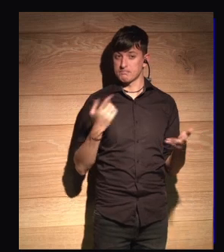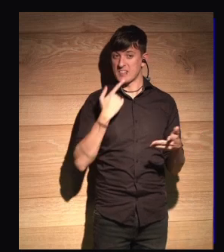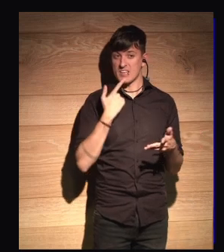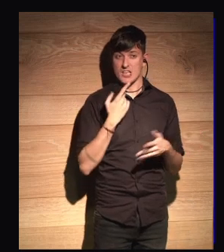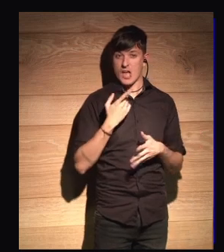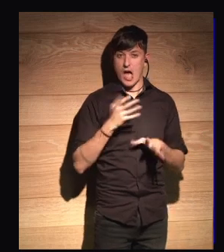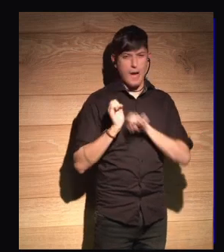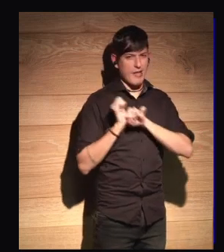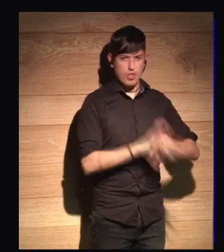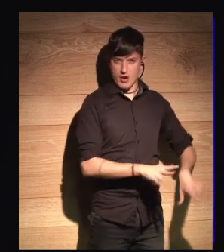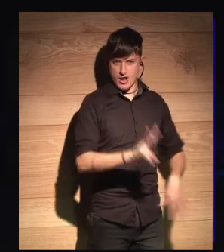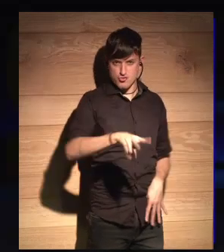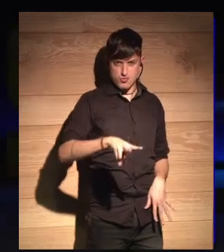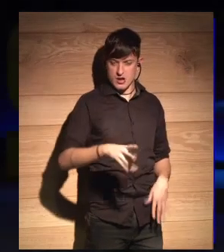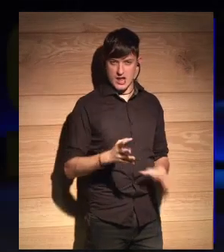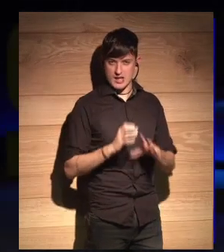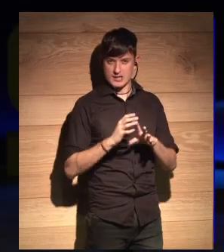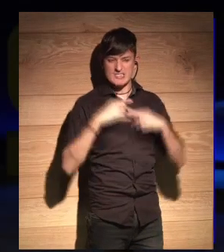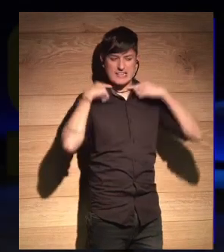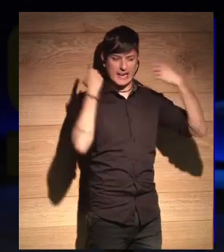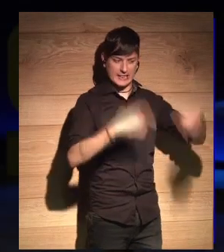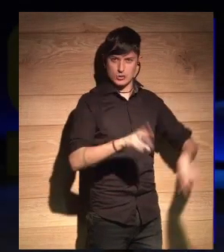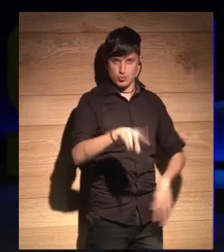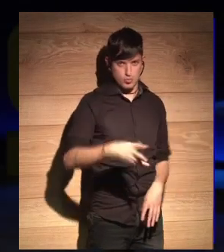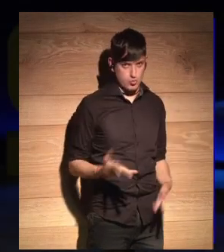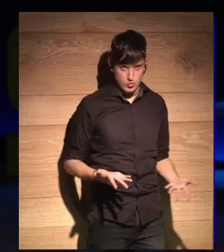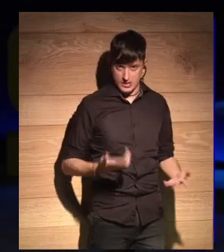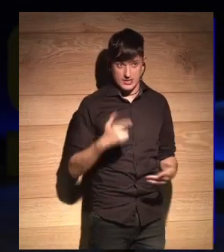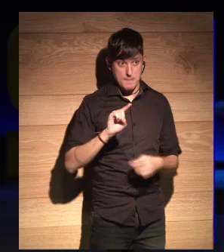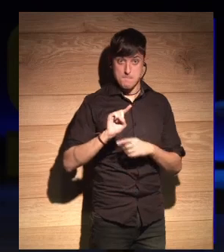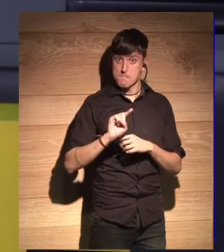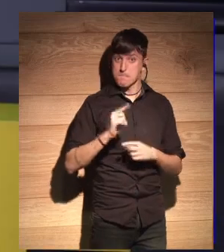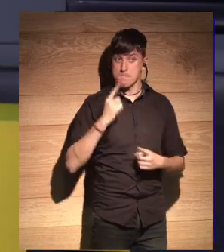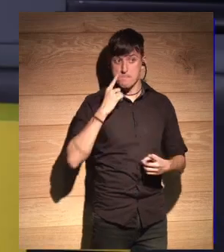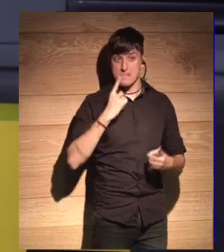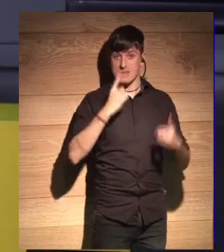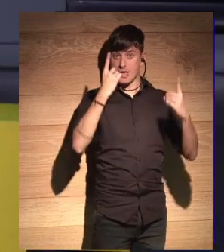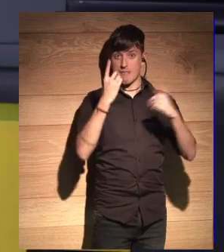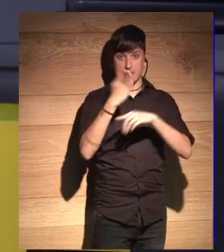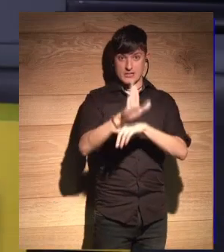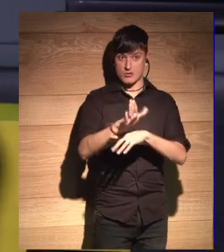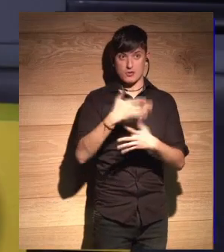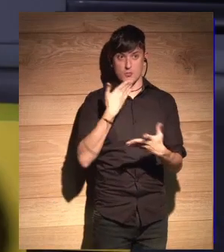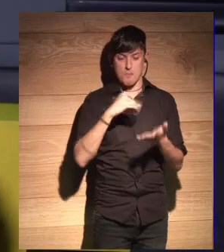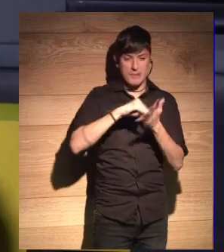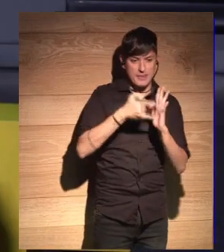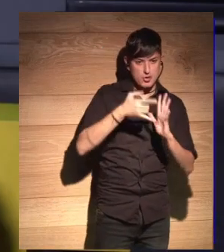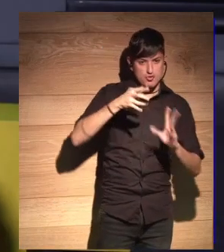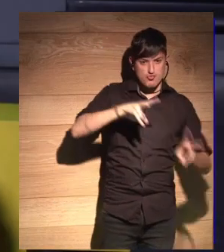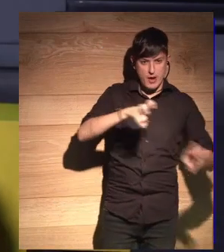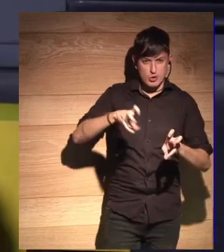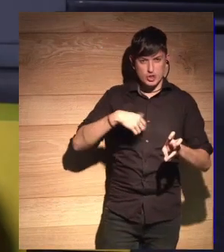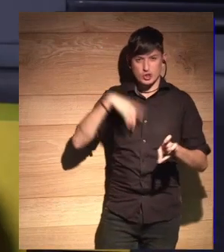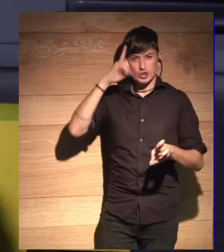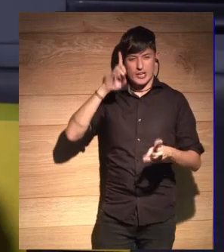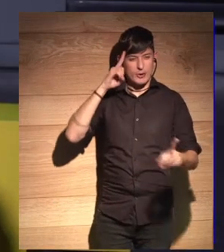scenario. So this is the first time I've done this presentation, so it's still new to me where I wanted to go with it, but it's more of a therapy session for me to